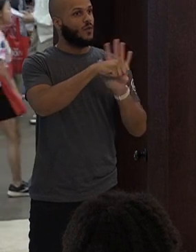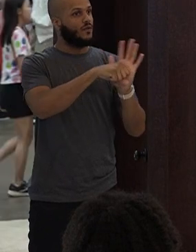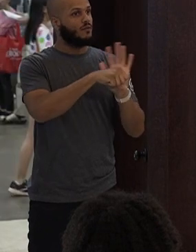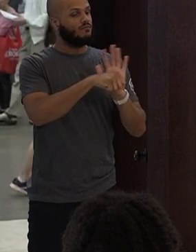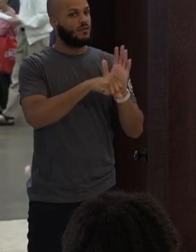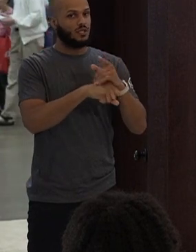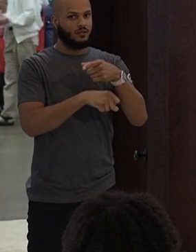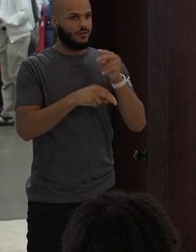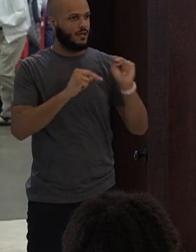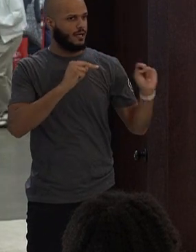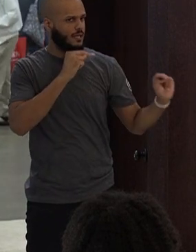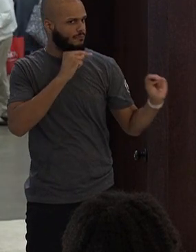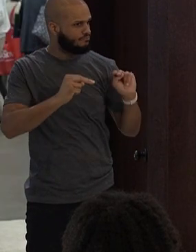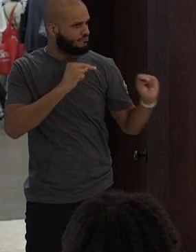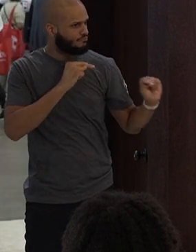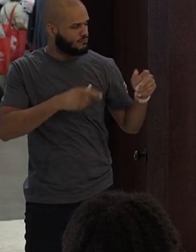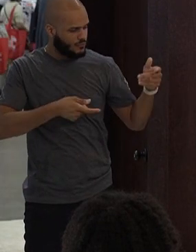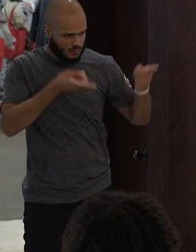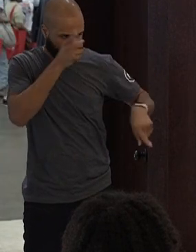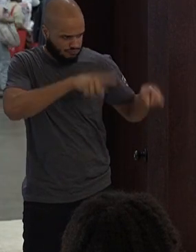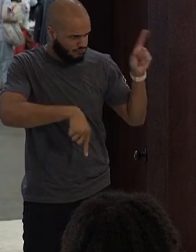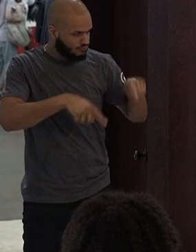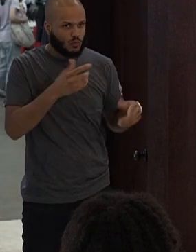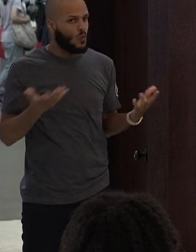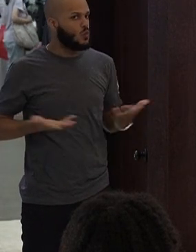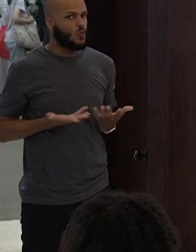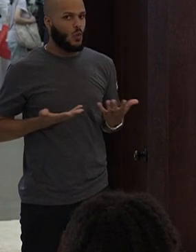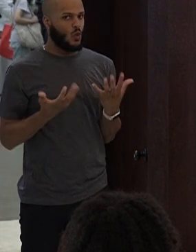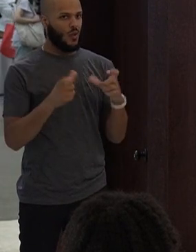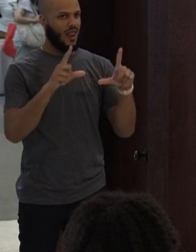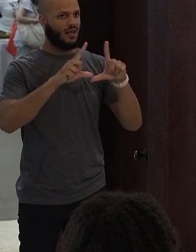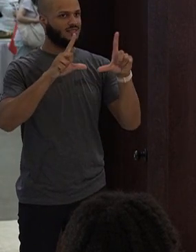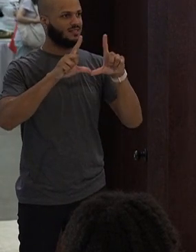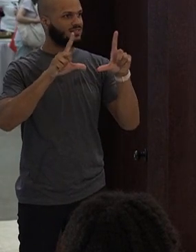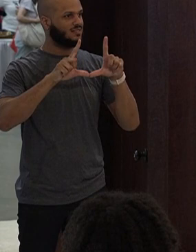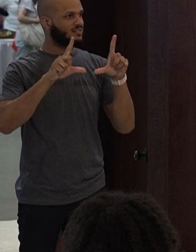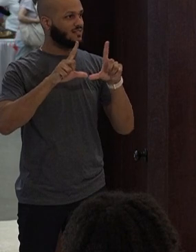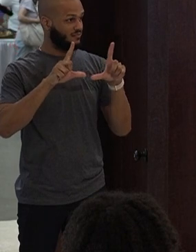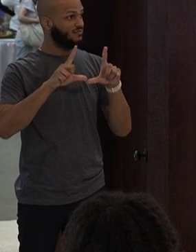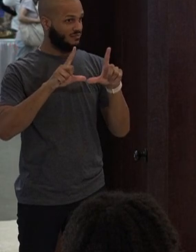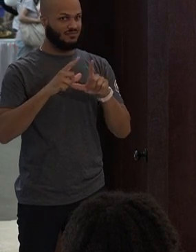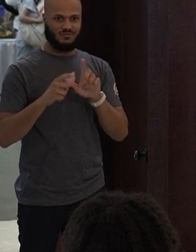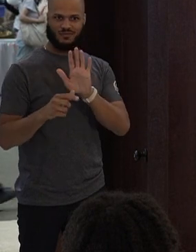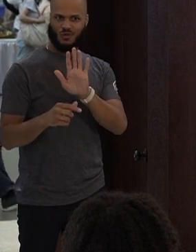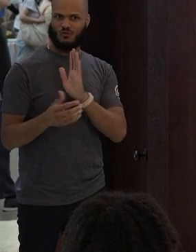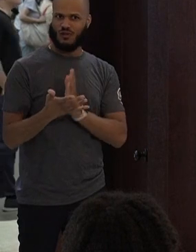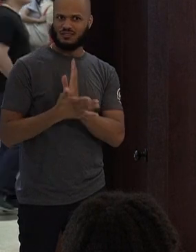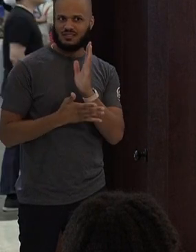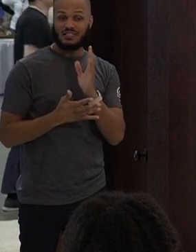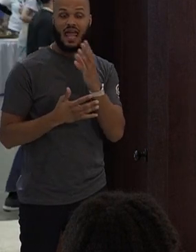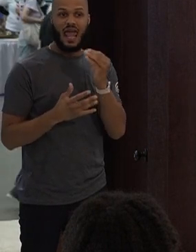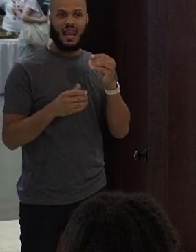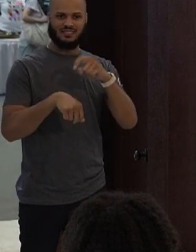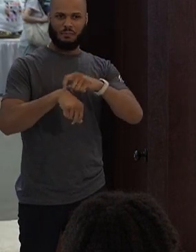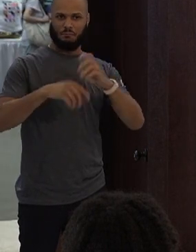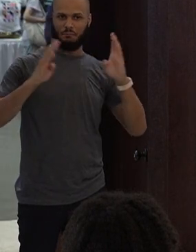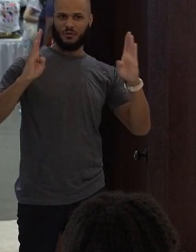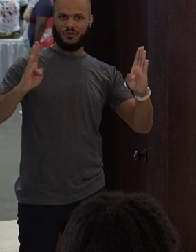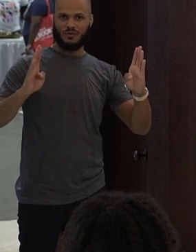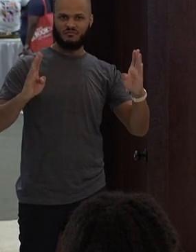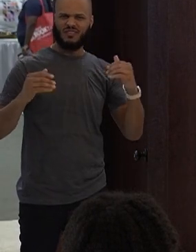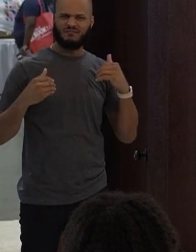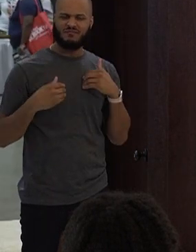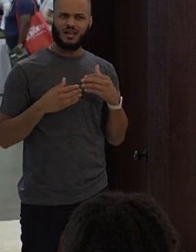can negotiate with them about what, you know, what you'd like to license to them, the rights, and for how long. You have a lot of